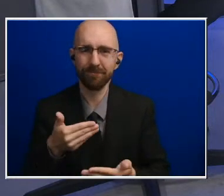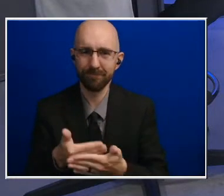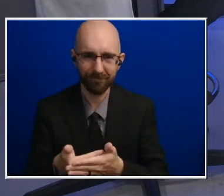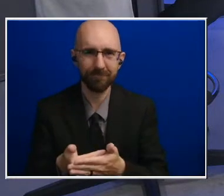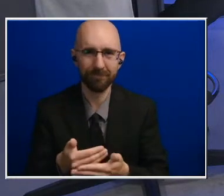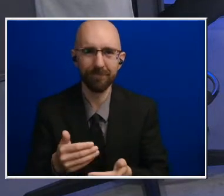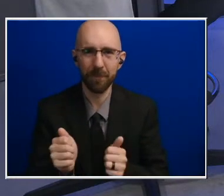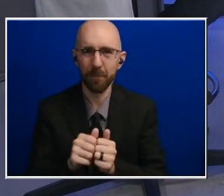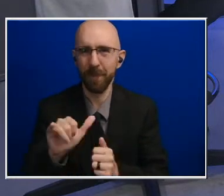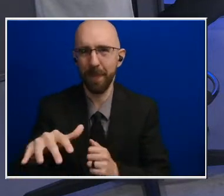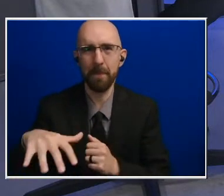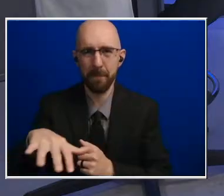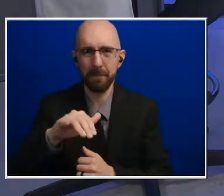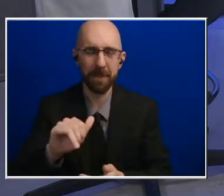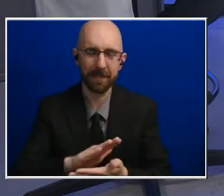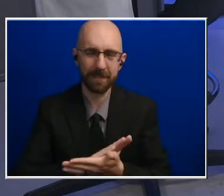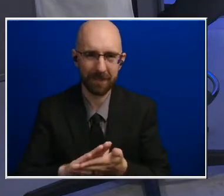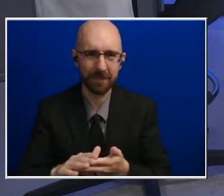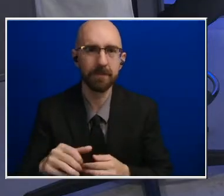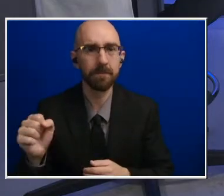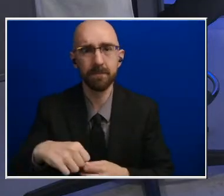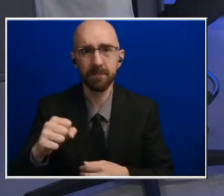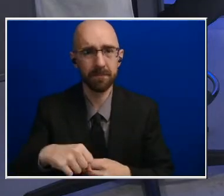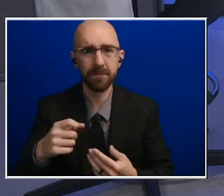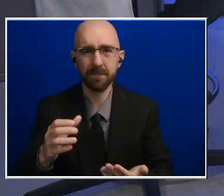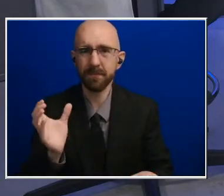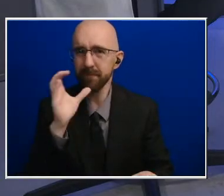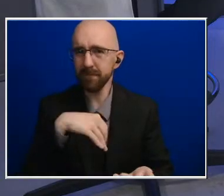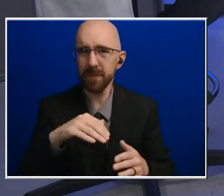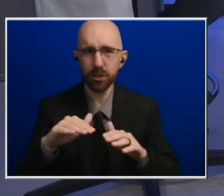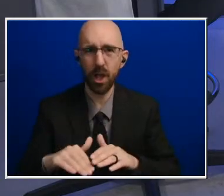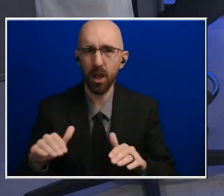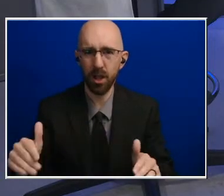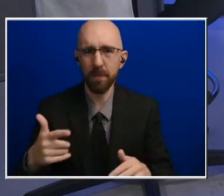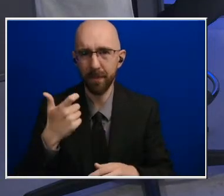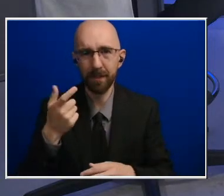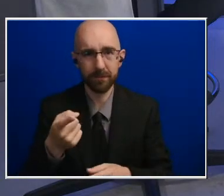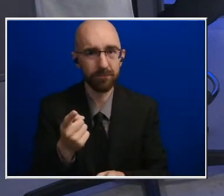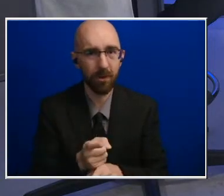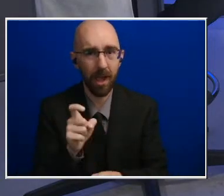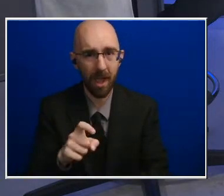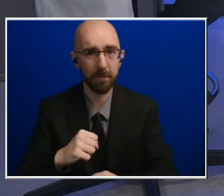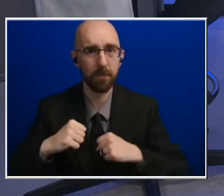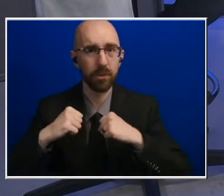that's so nice. But yeah, it was an unusual childhood because you're Yes. right, you had to be protected, and there was so much